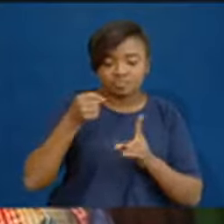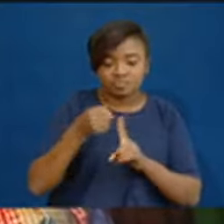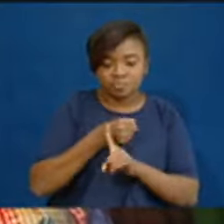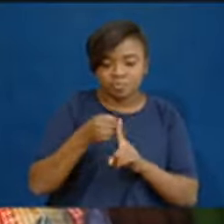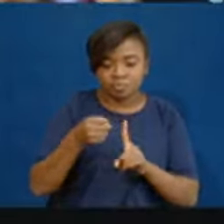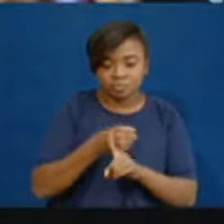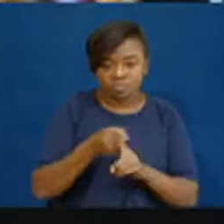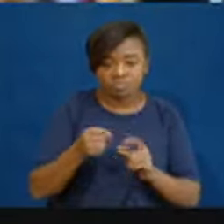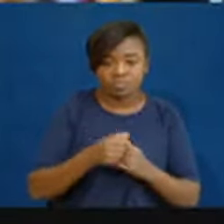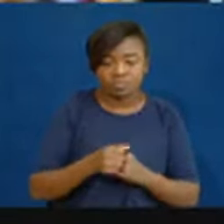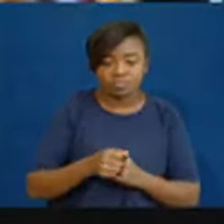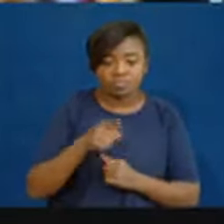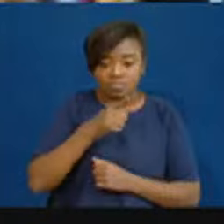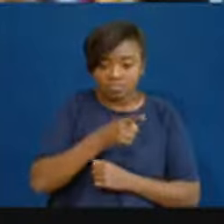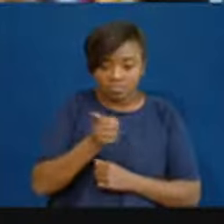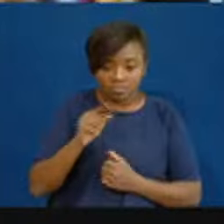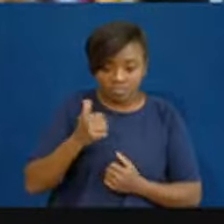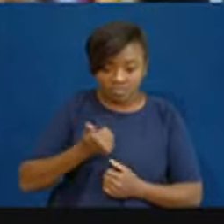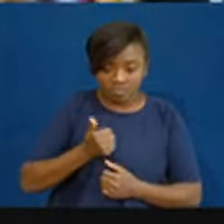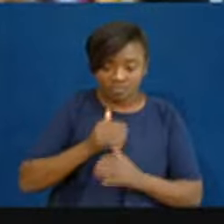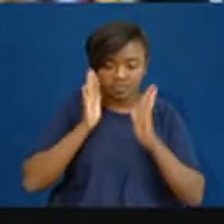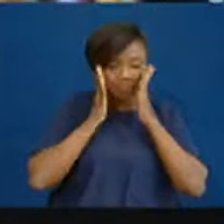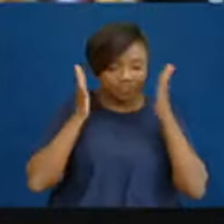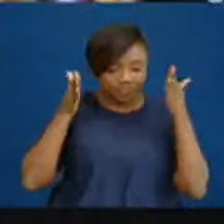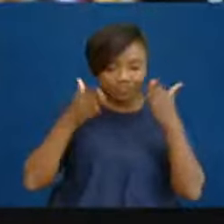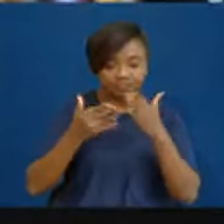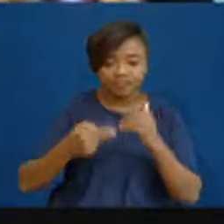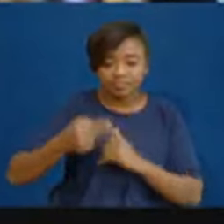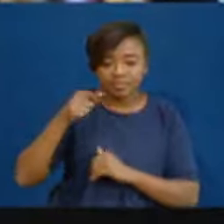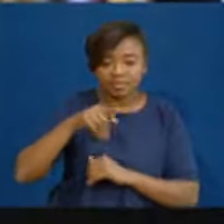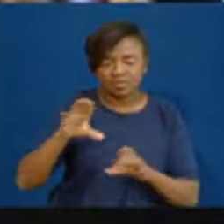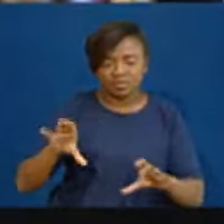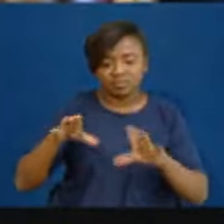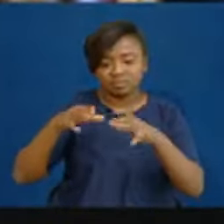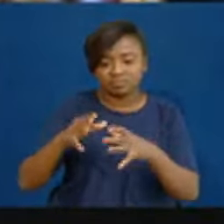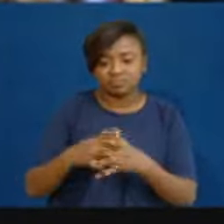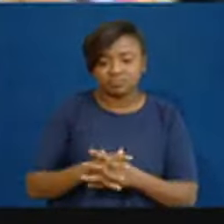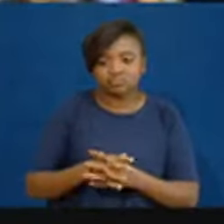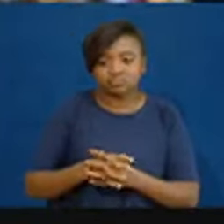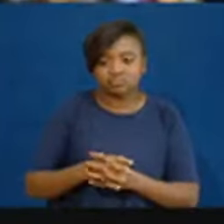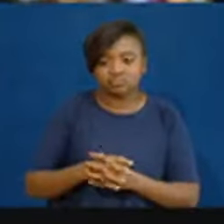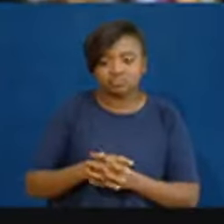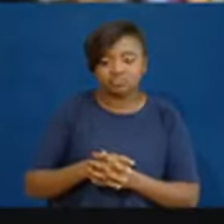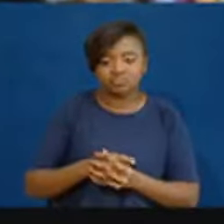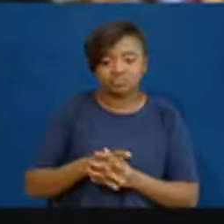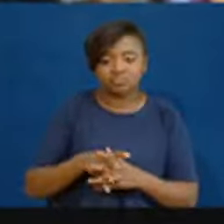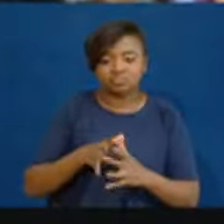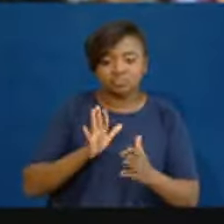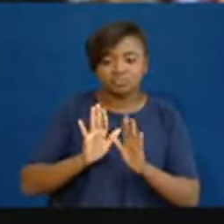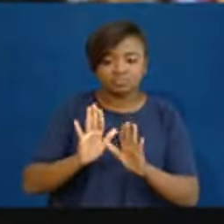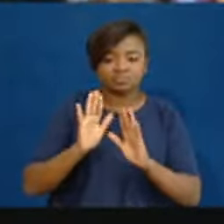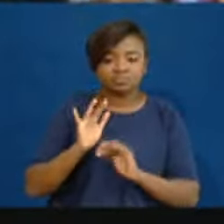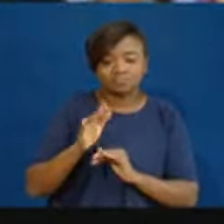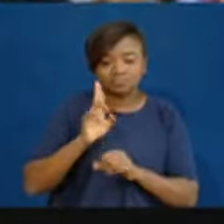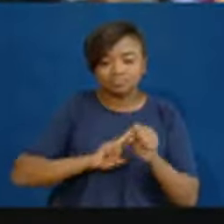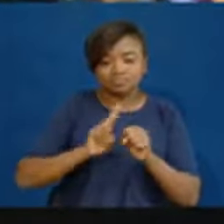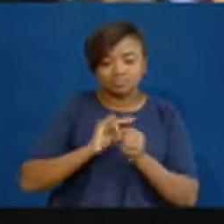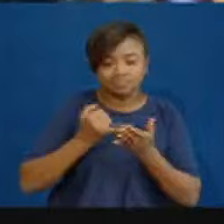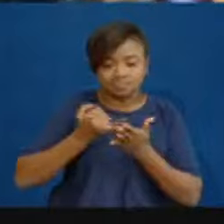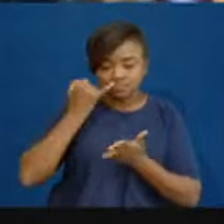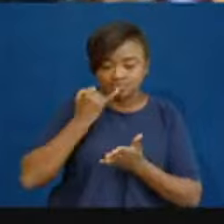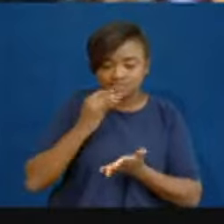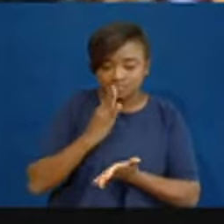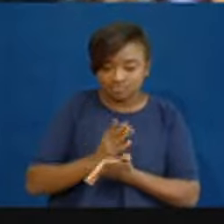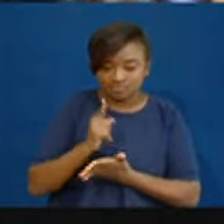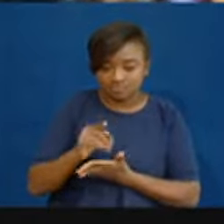have dedicated themselves to the club, that they will never abuse drugs, and it has helped a lot